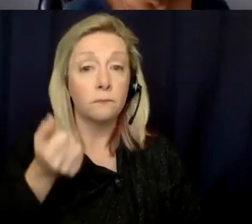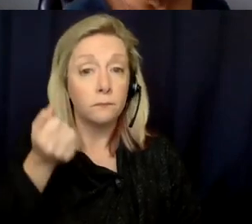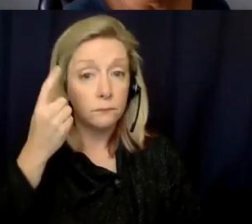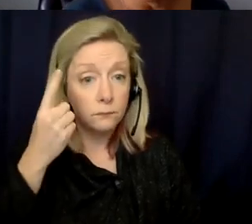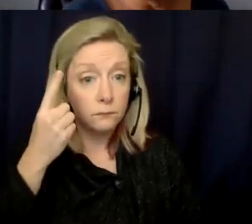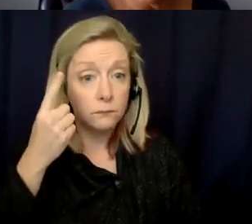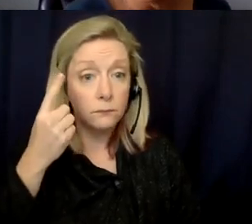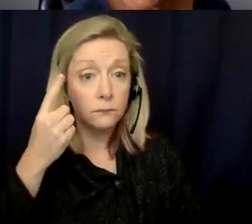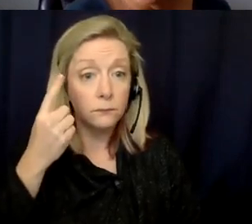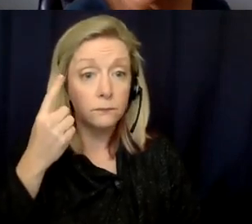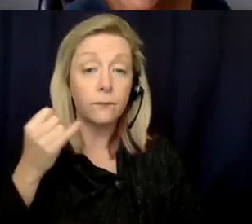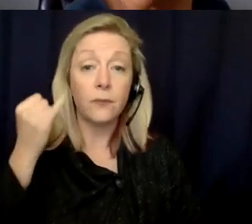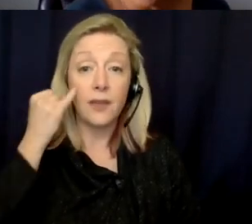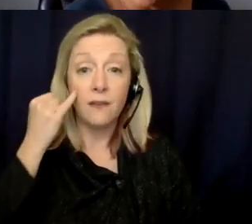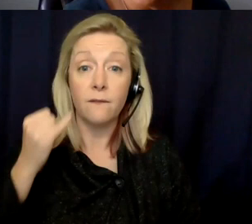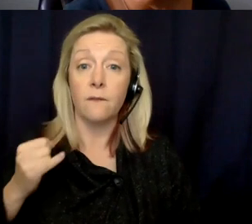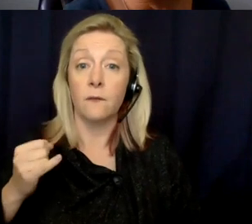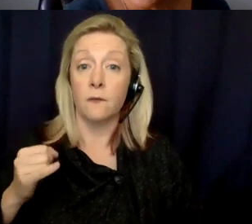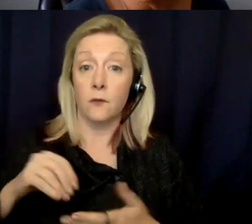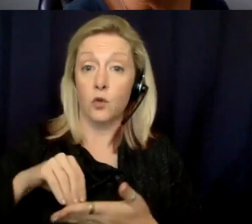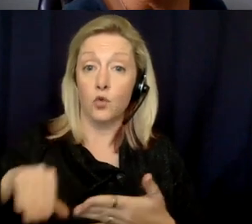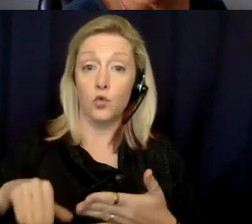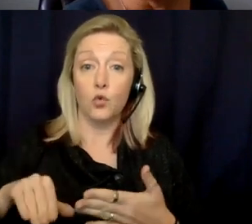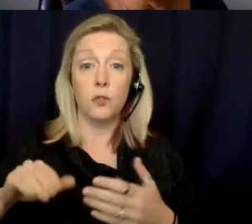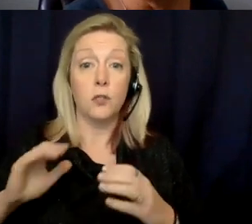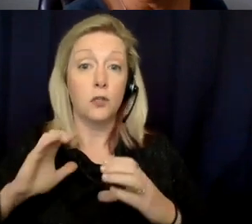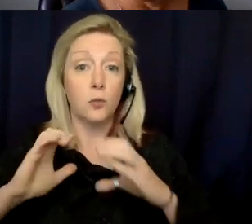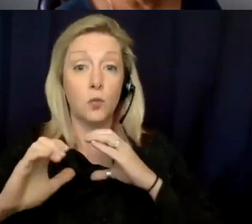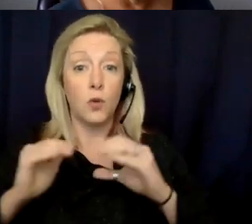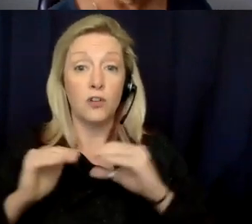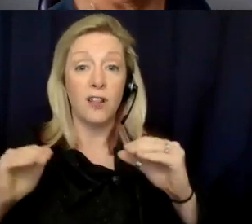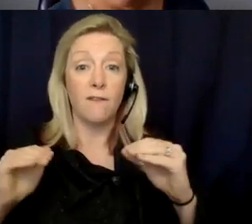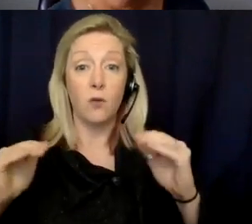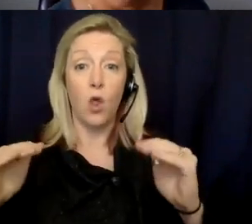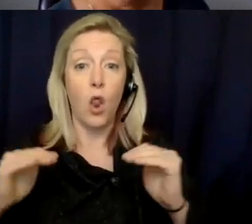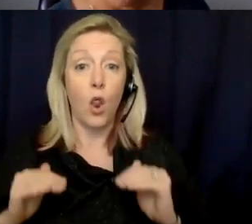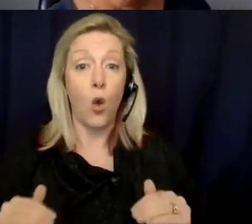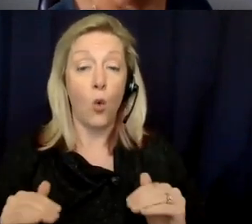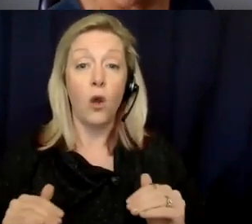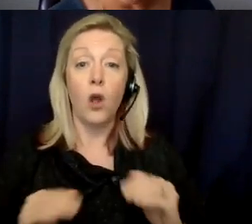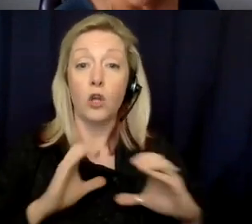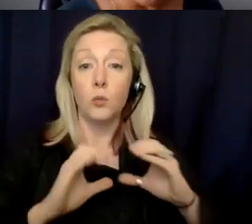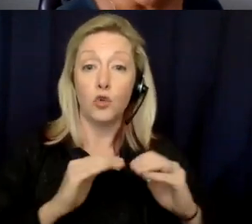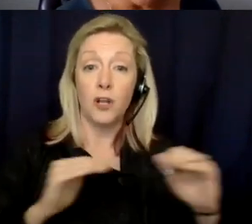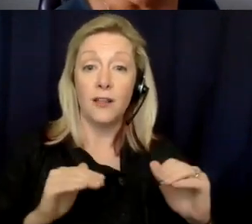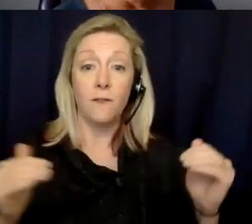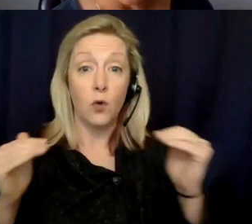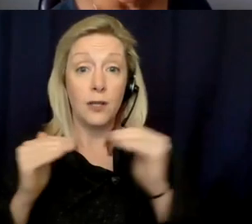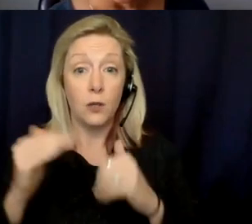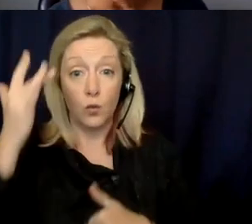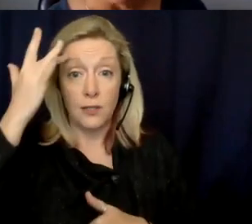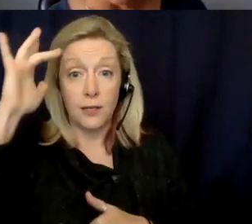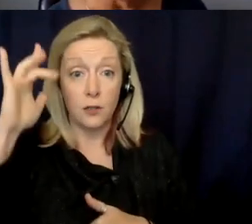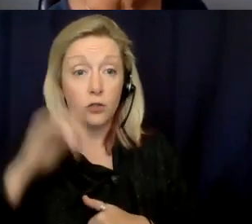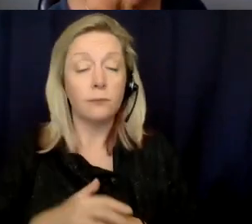communicating at a lower level, that does not equate to brain power. That doesn't